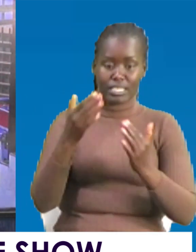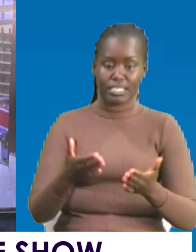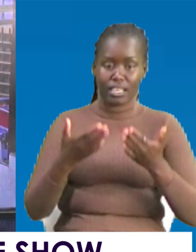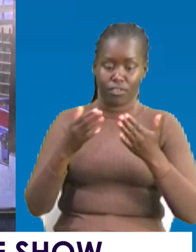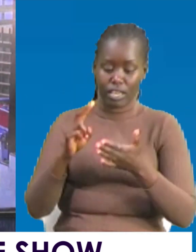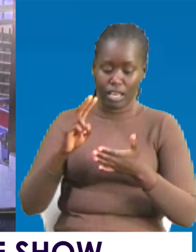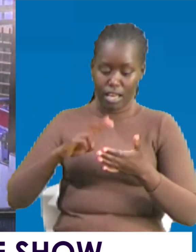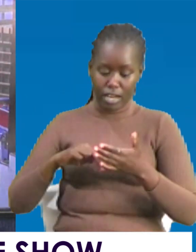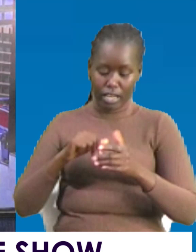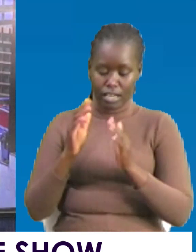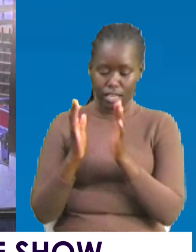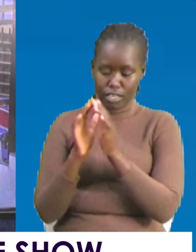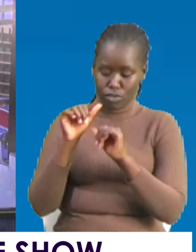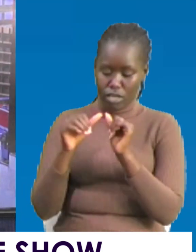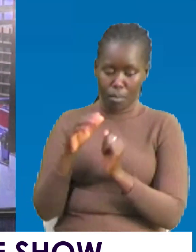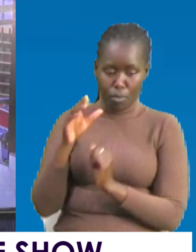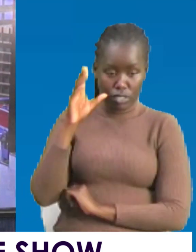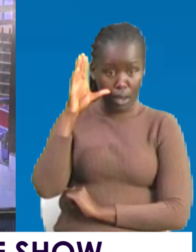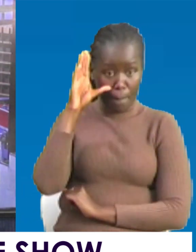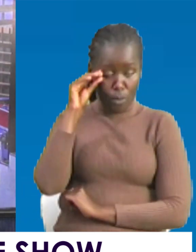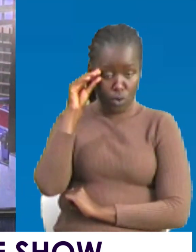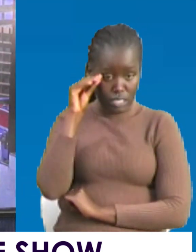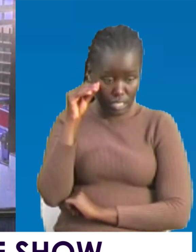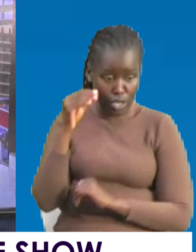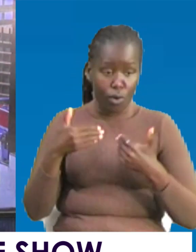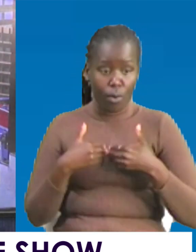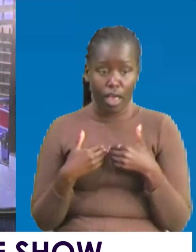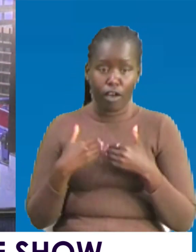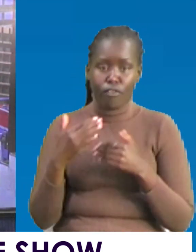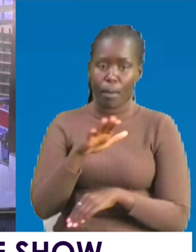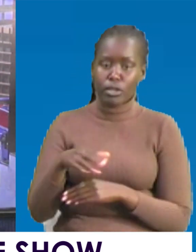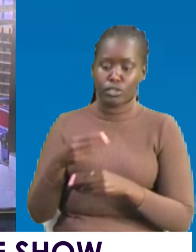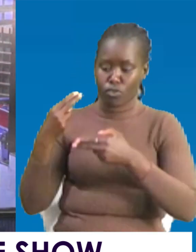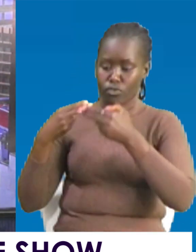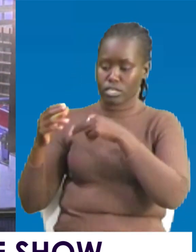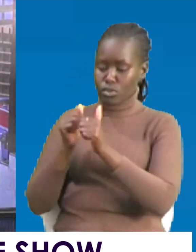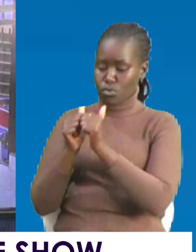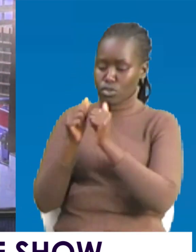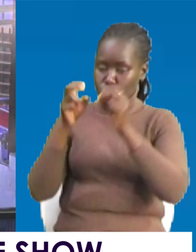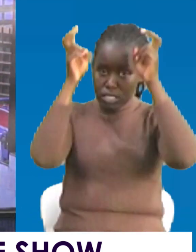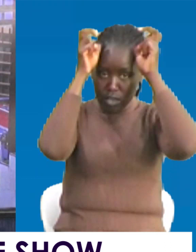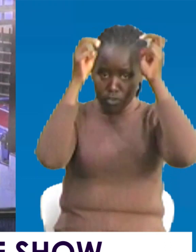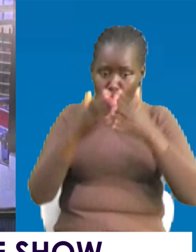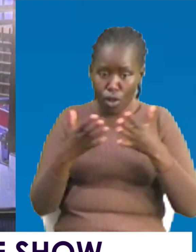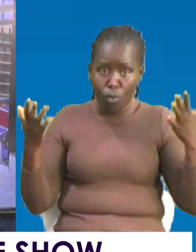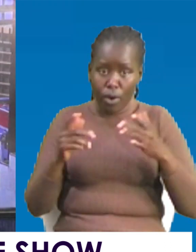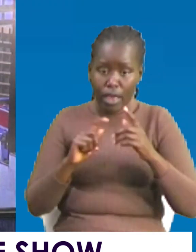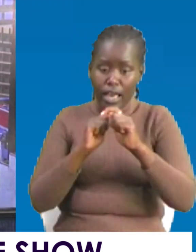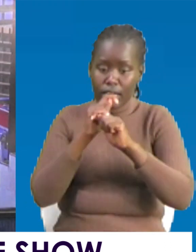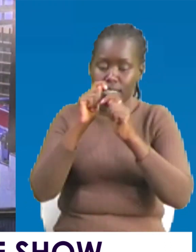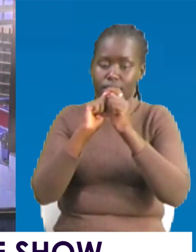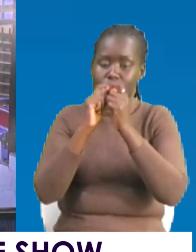story of Moses. There is a place of history that was evil. That place where tribalism was